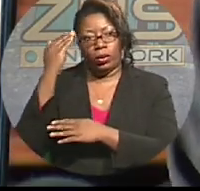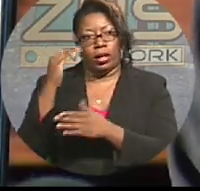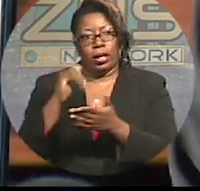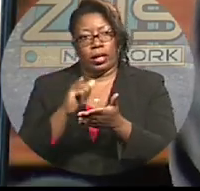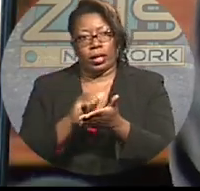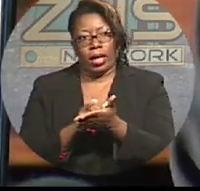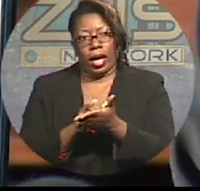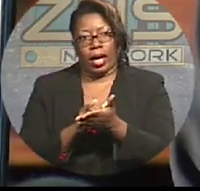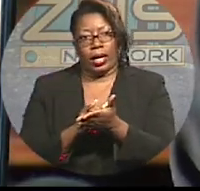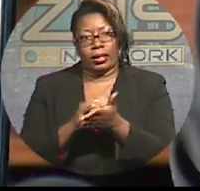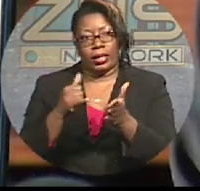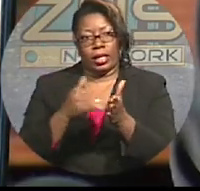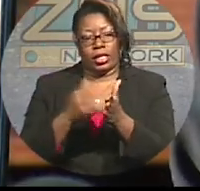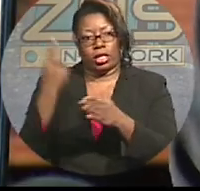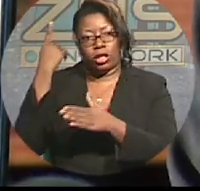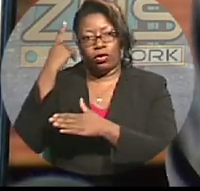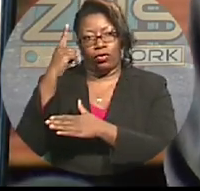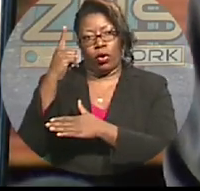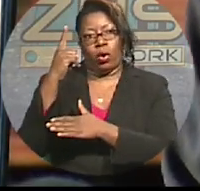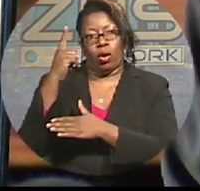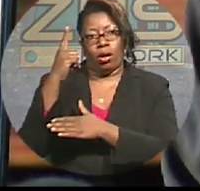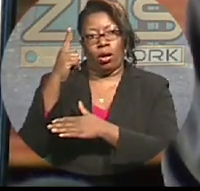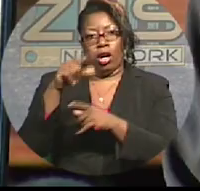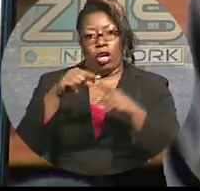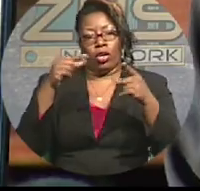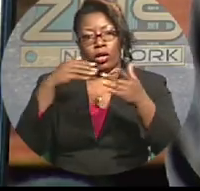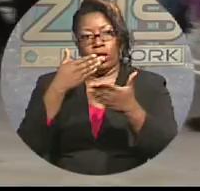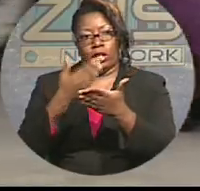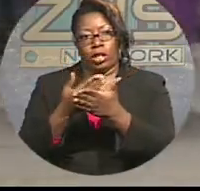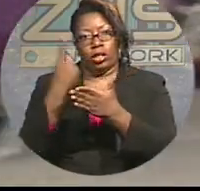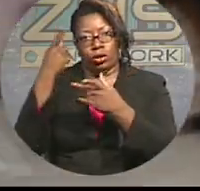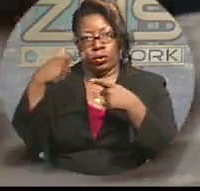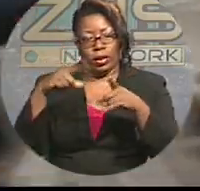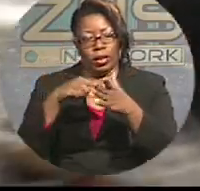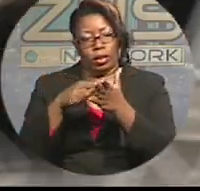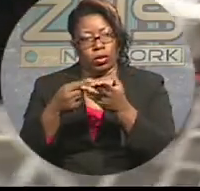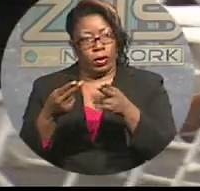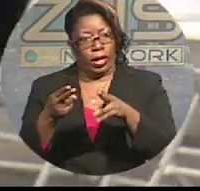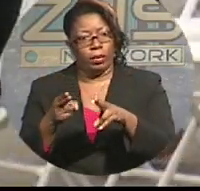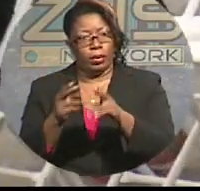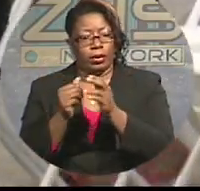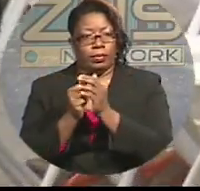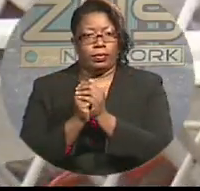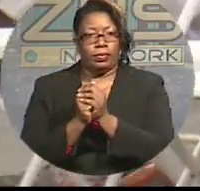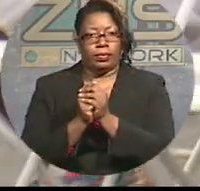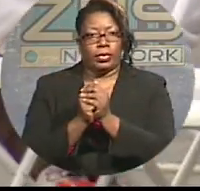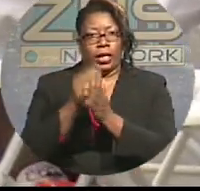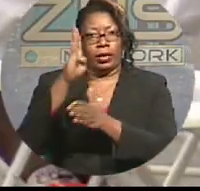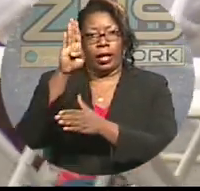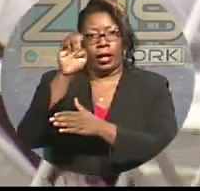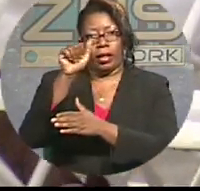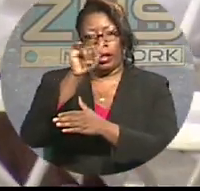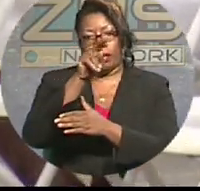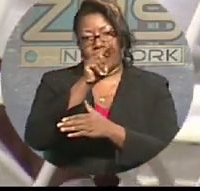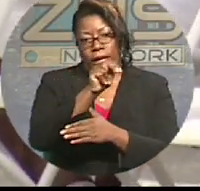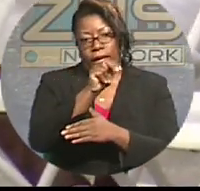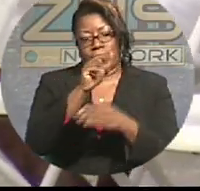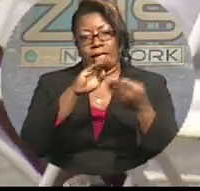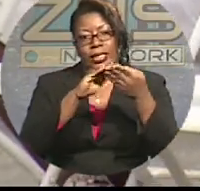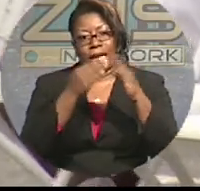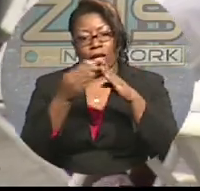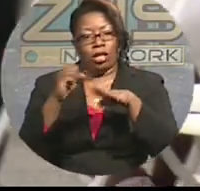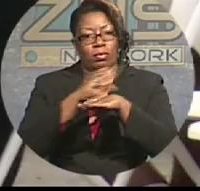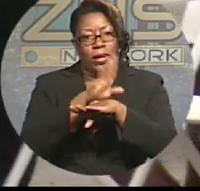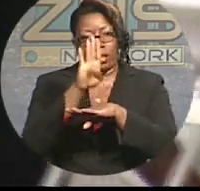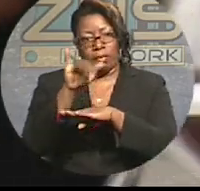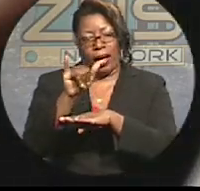that it is for a greater good that you permitted this. Well, the Bainetown community also impacted by a